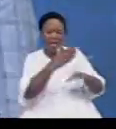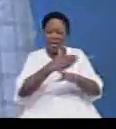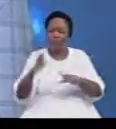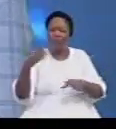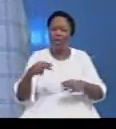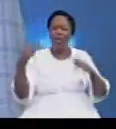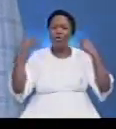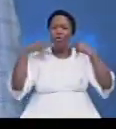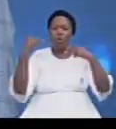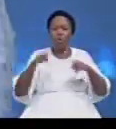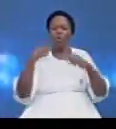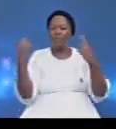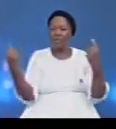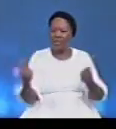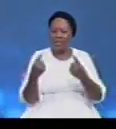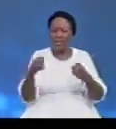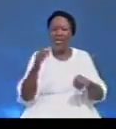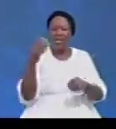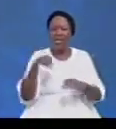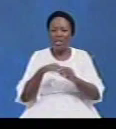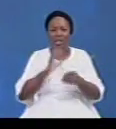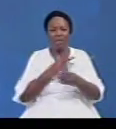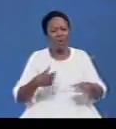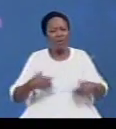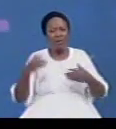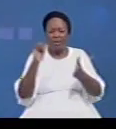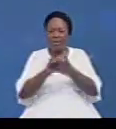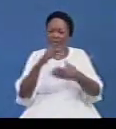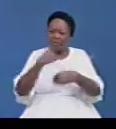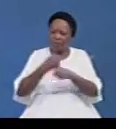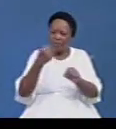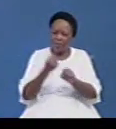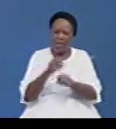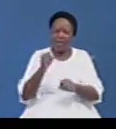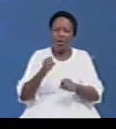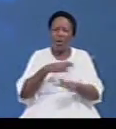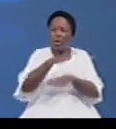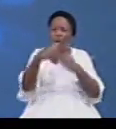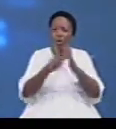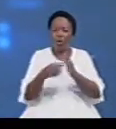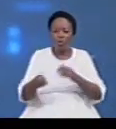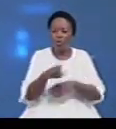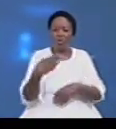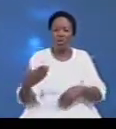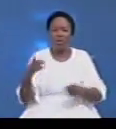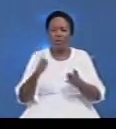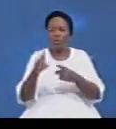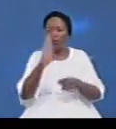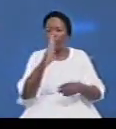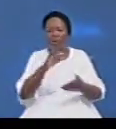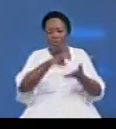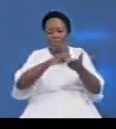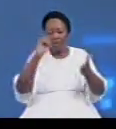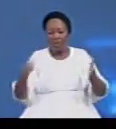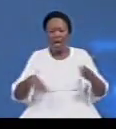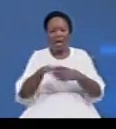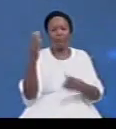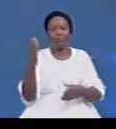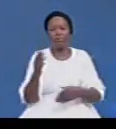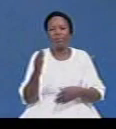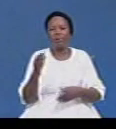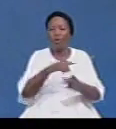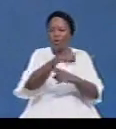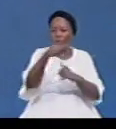of sin in our lives that makes all those sins to be blotted out.